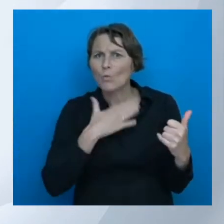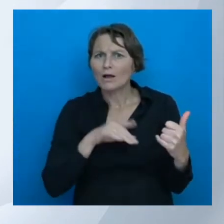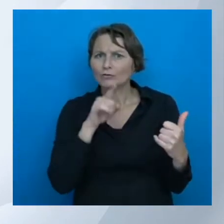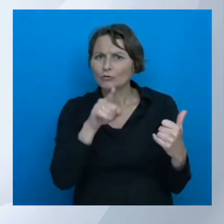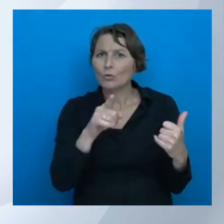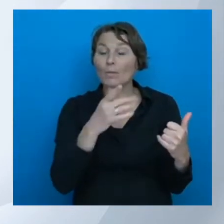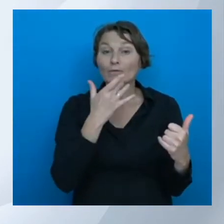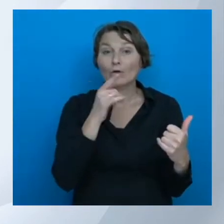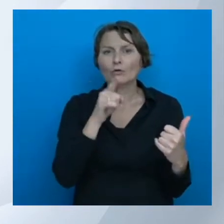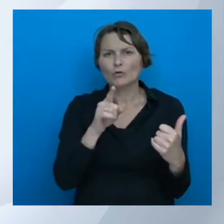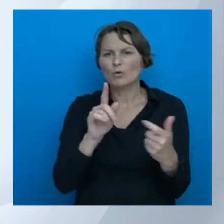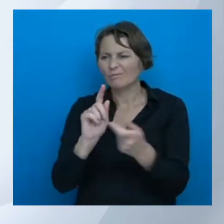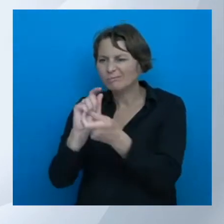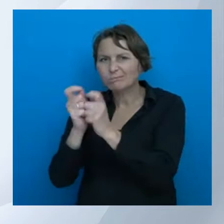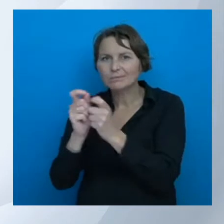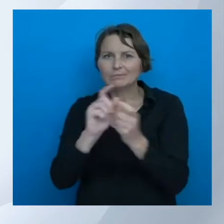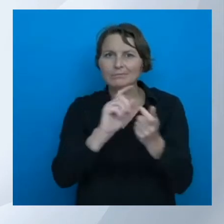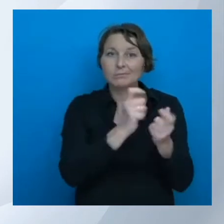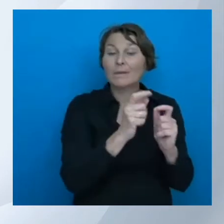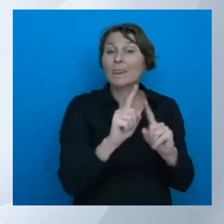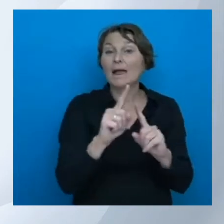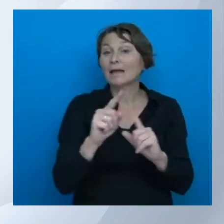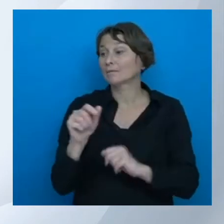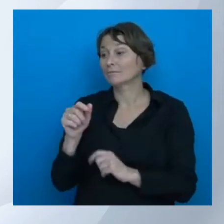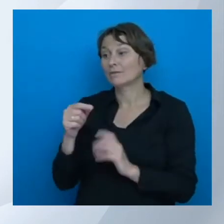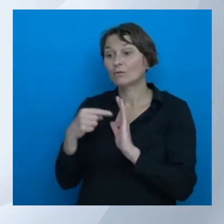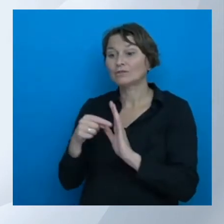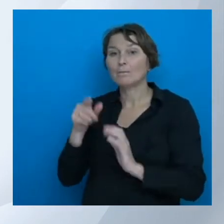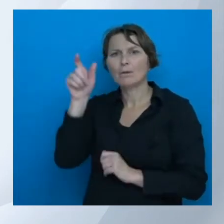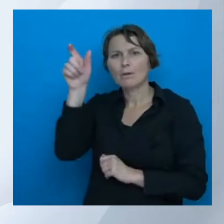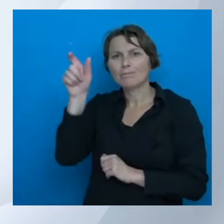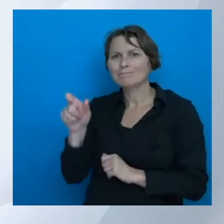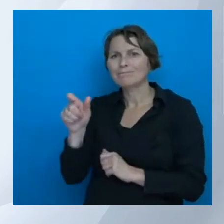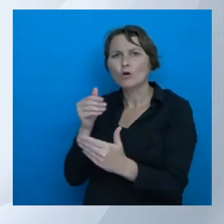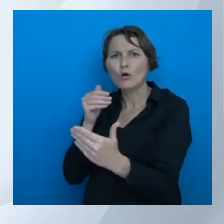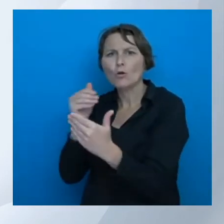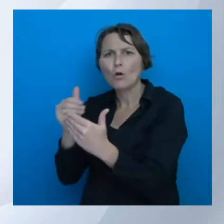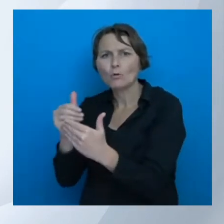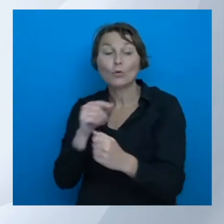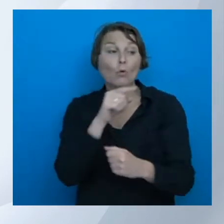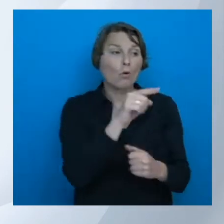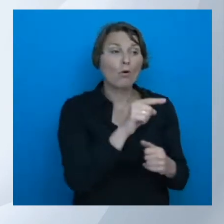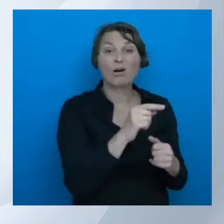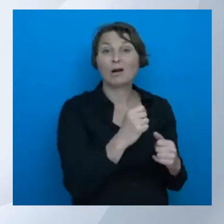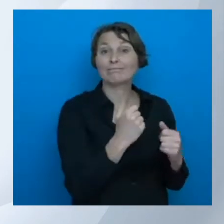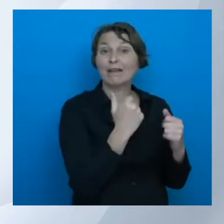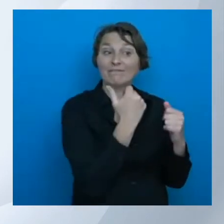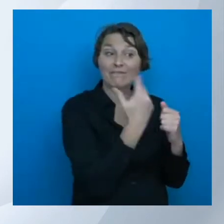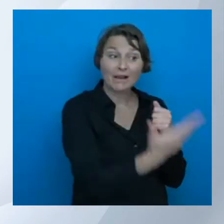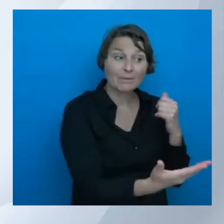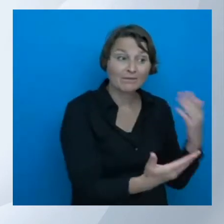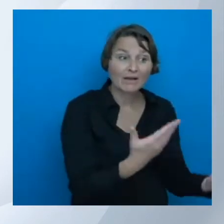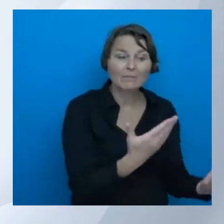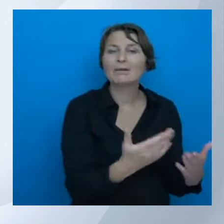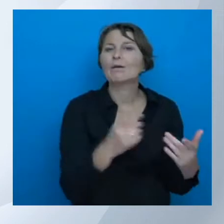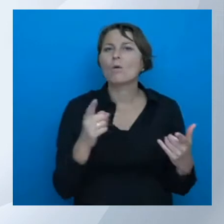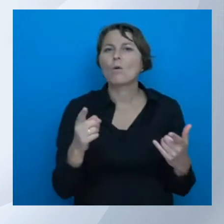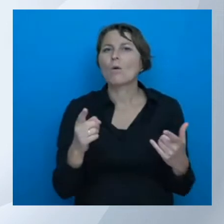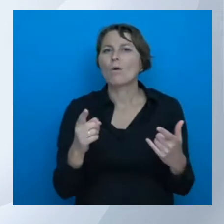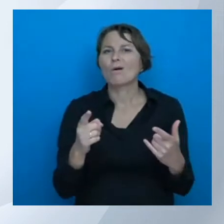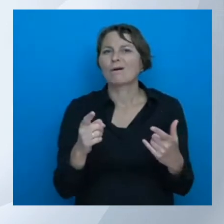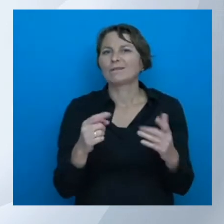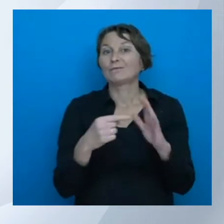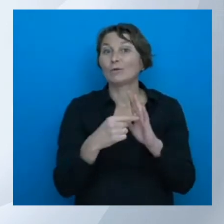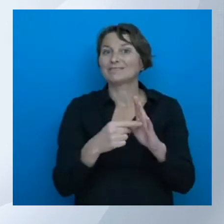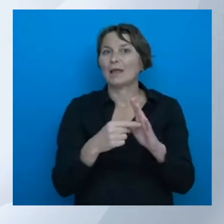the most performant or the one that's currently available if one was to go offline, for example. The way Traffic